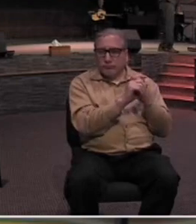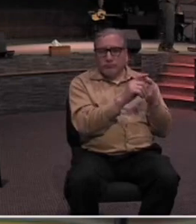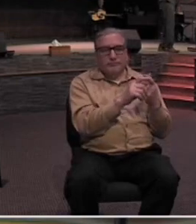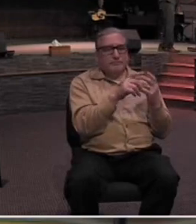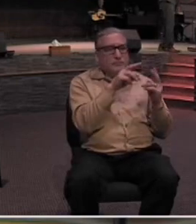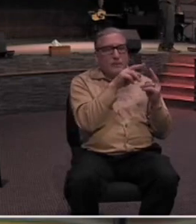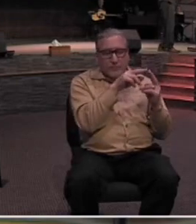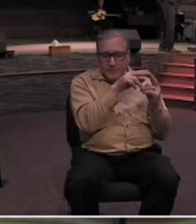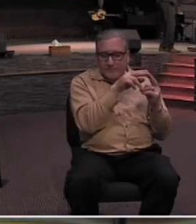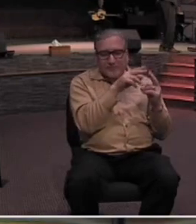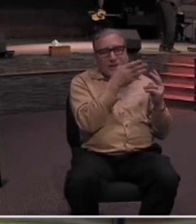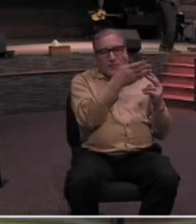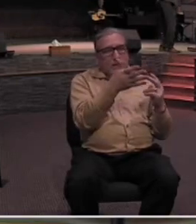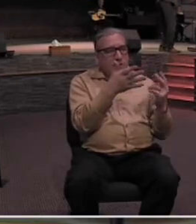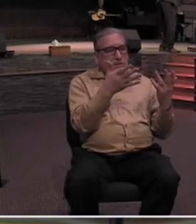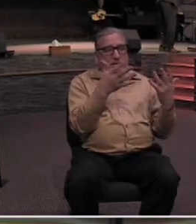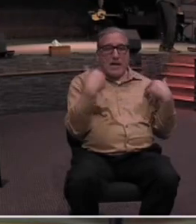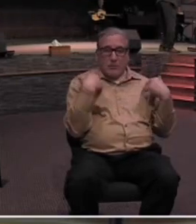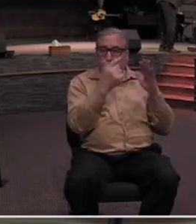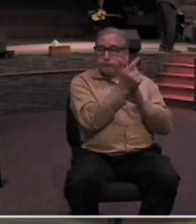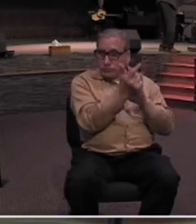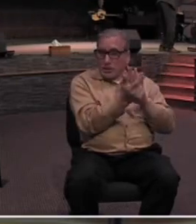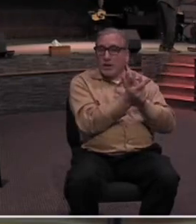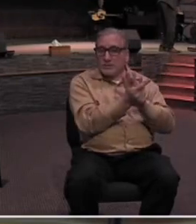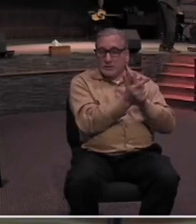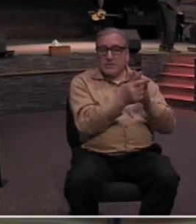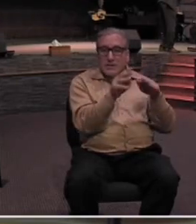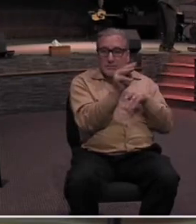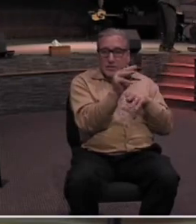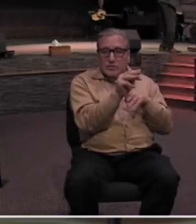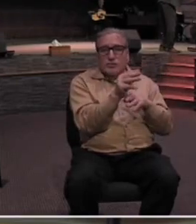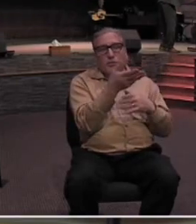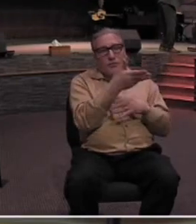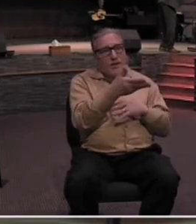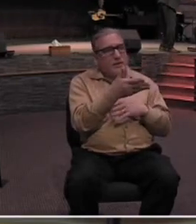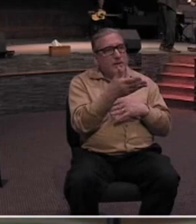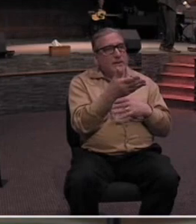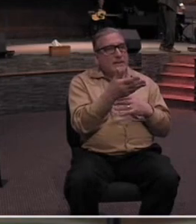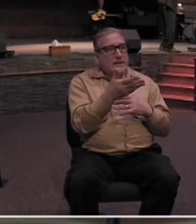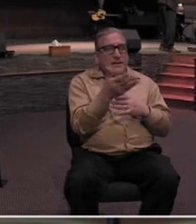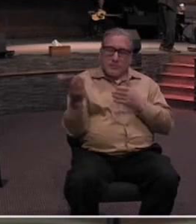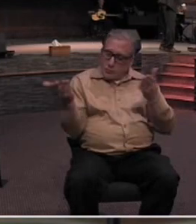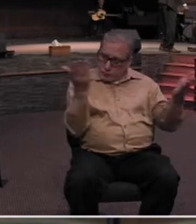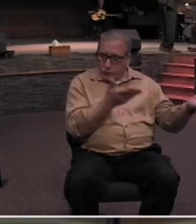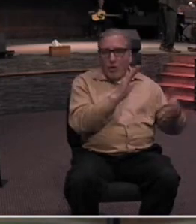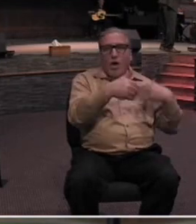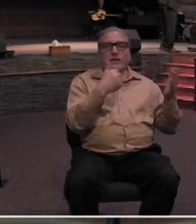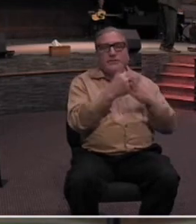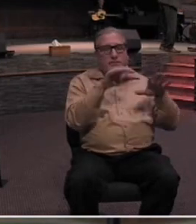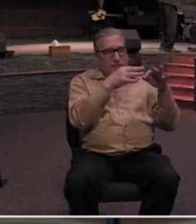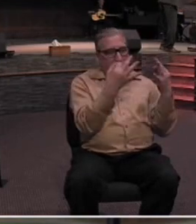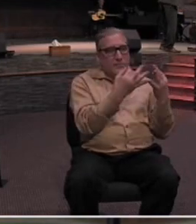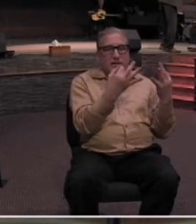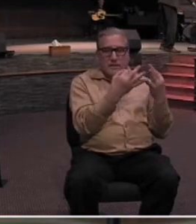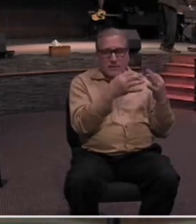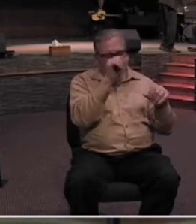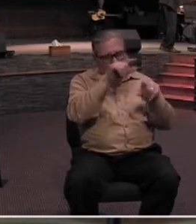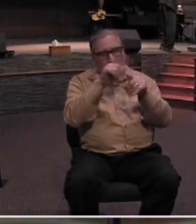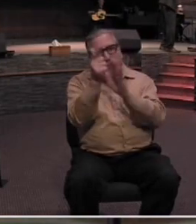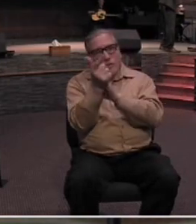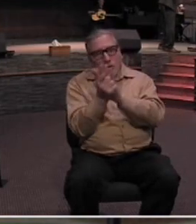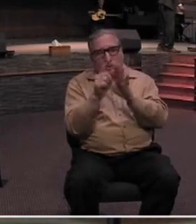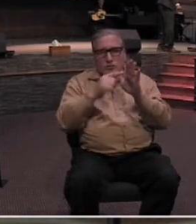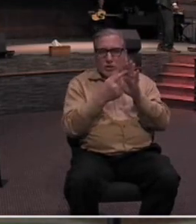licensed minister in the Wisconsin district, serving God. He's won all of his family to the Lord. His brother-in-law started an apostolic